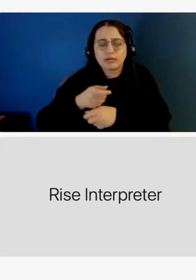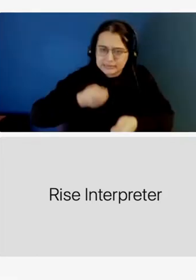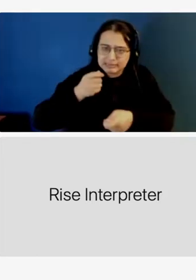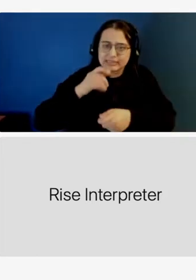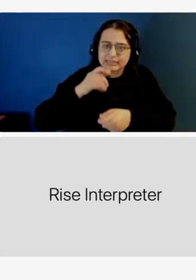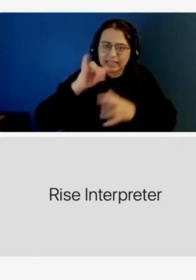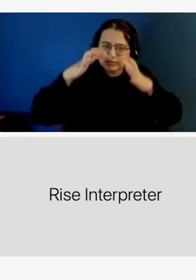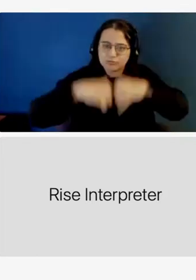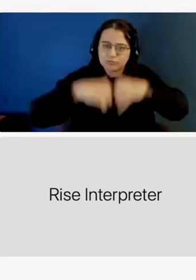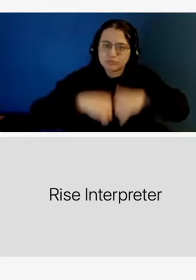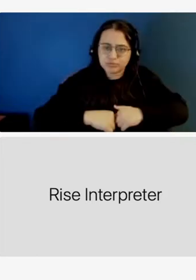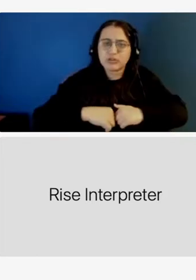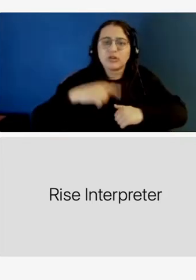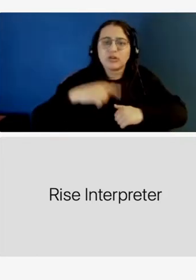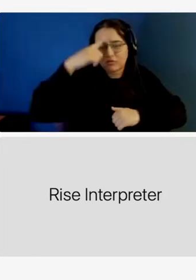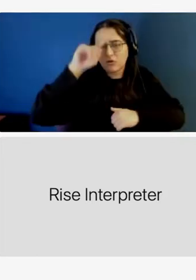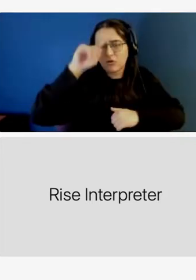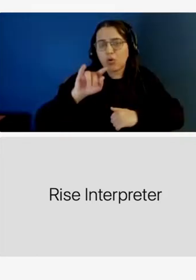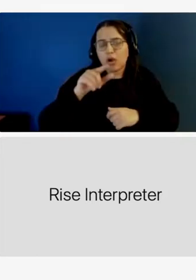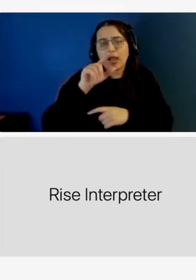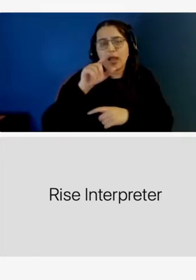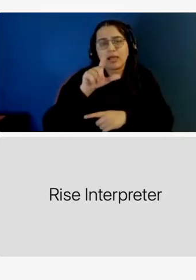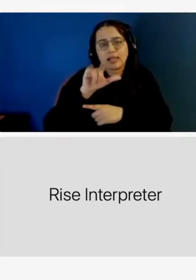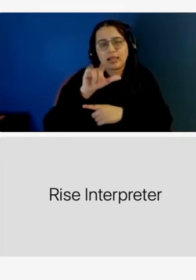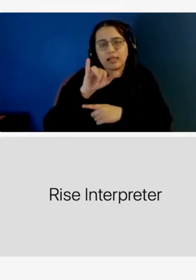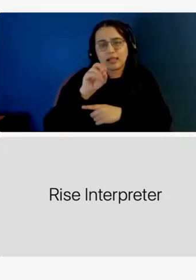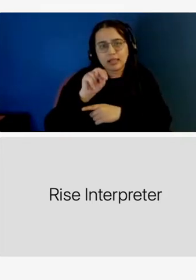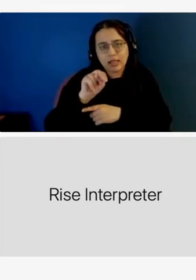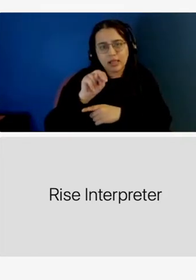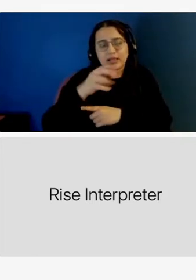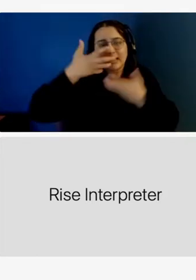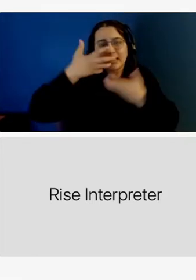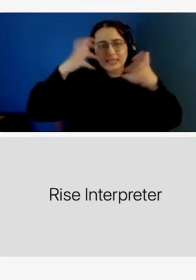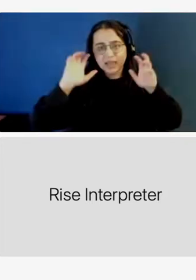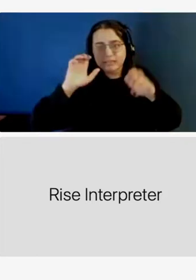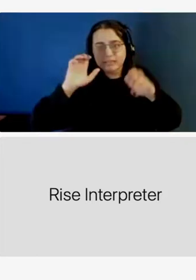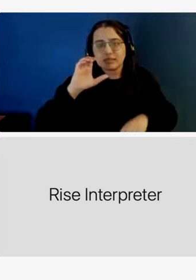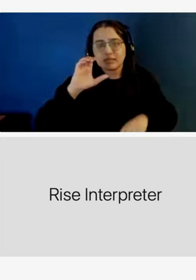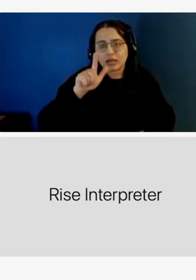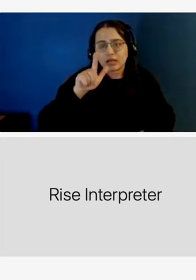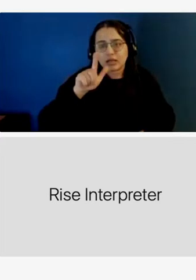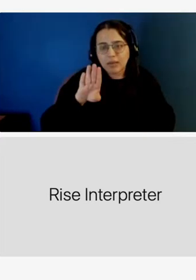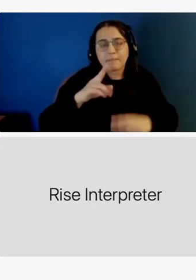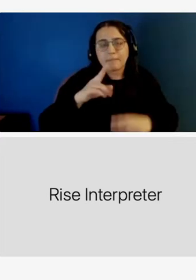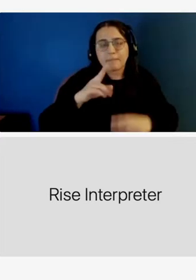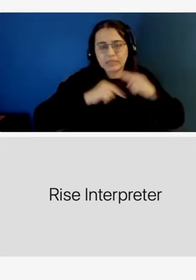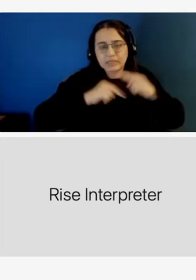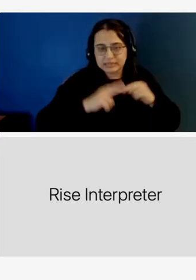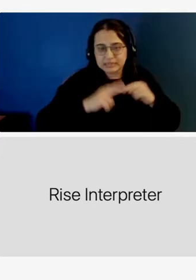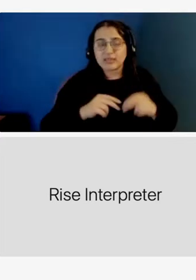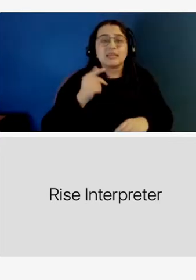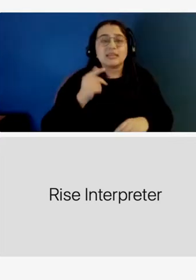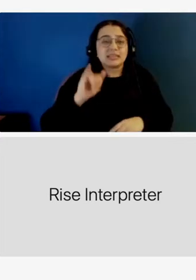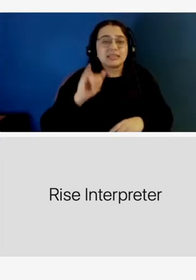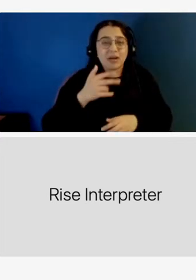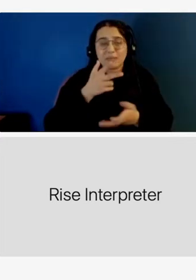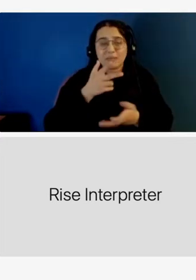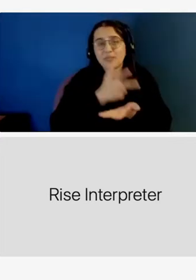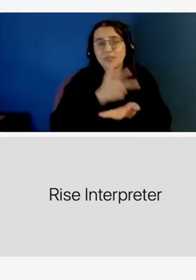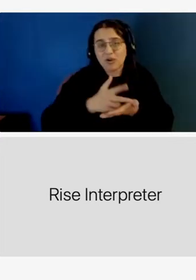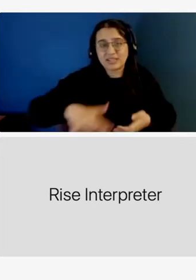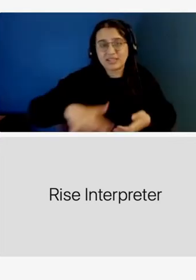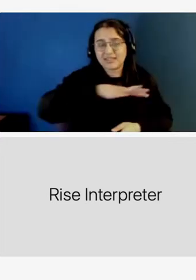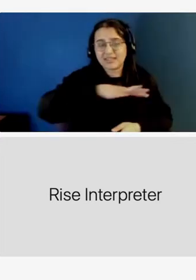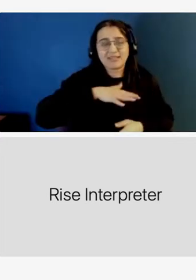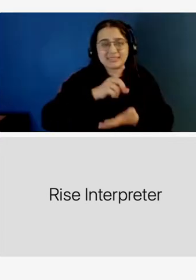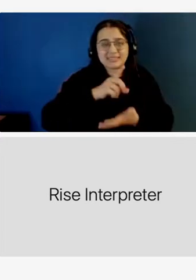building. Although we don't have the parking lot design completed yet, we thought it was important to take advantage of the summer months